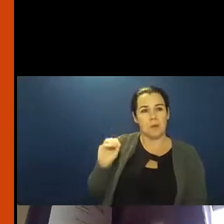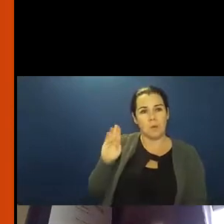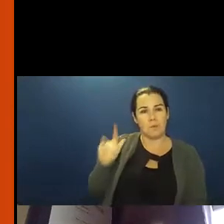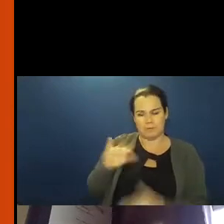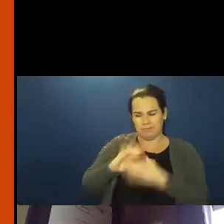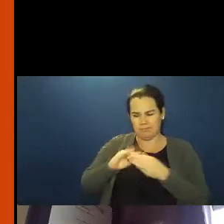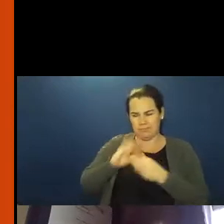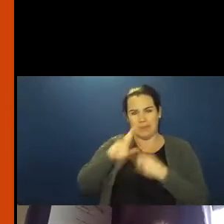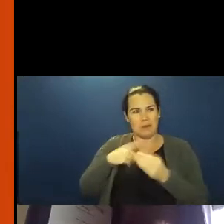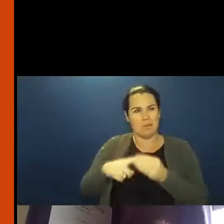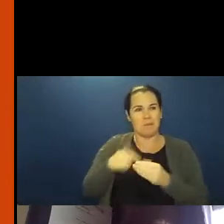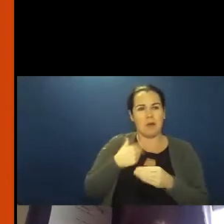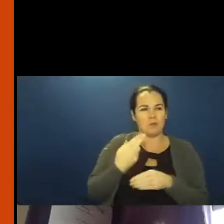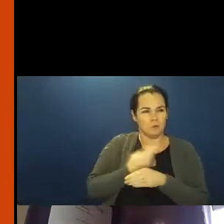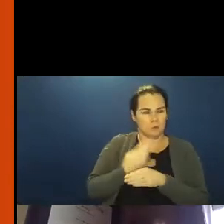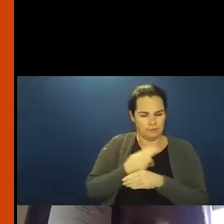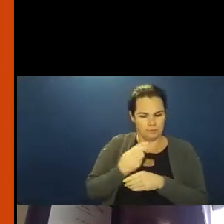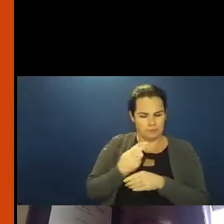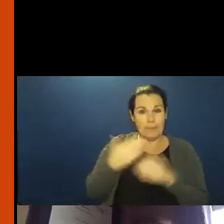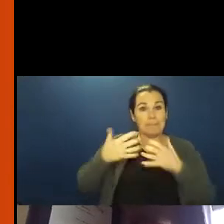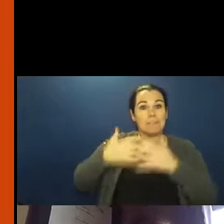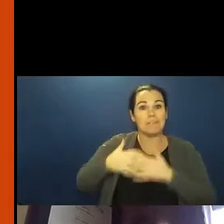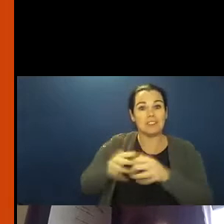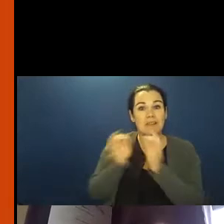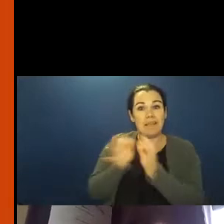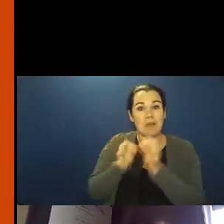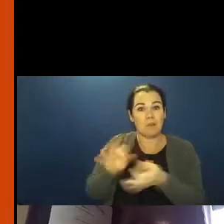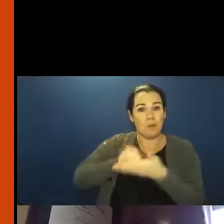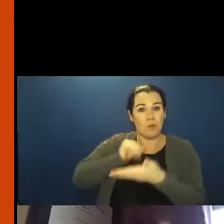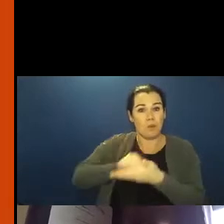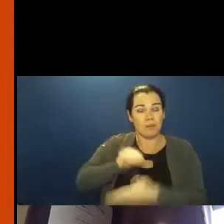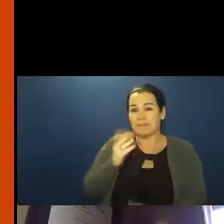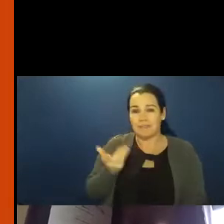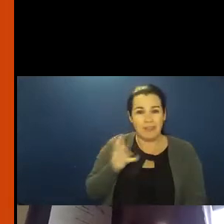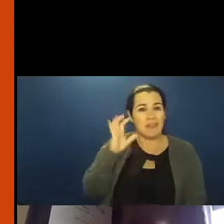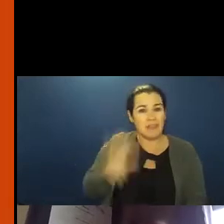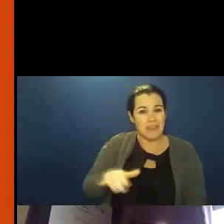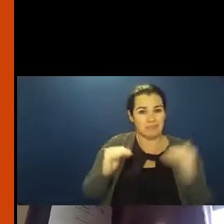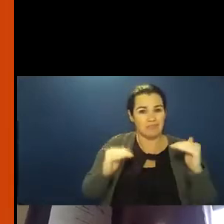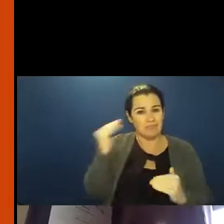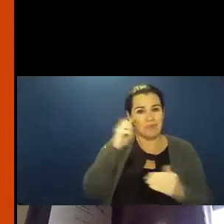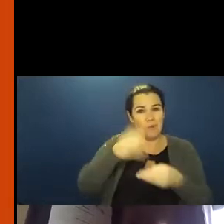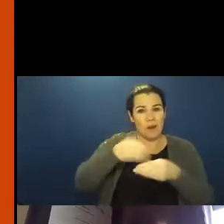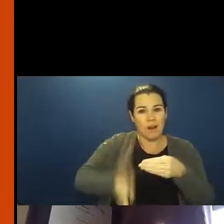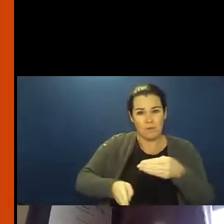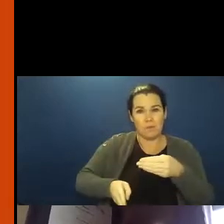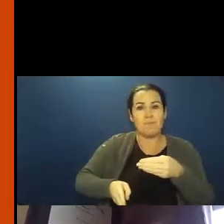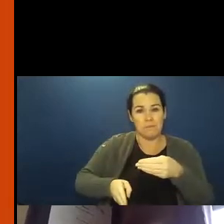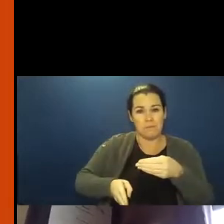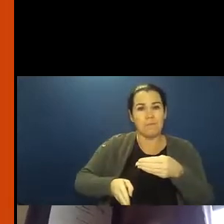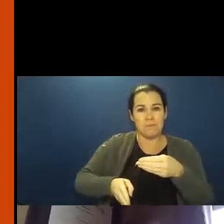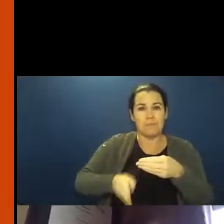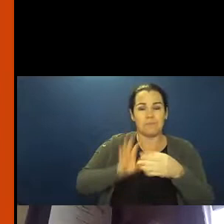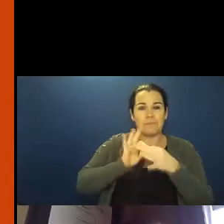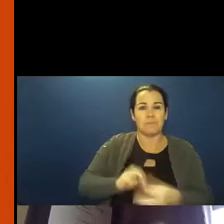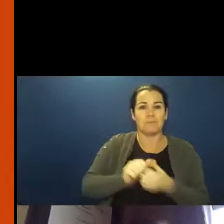machine language learning. These factors included disparities in outcomes that are related to,